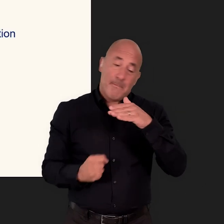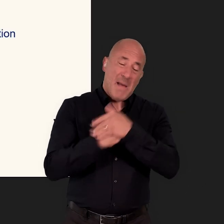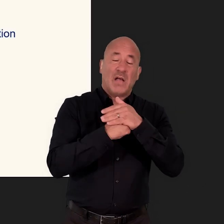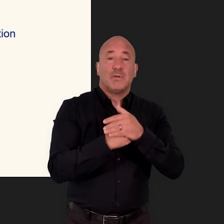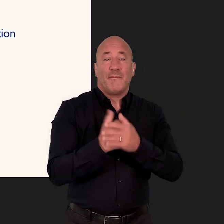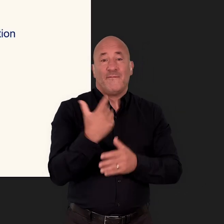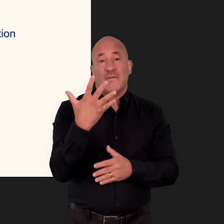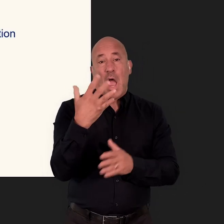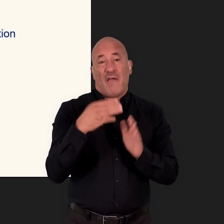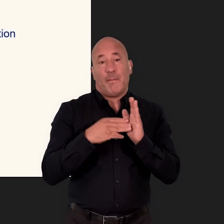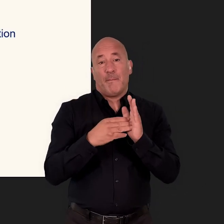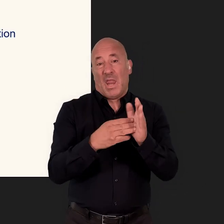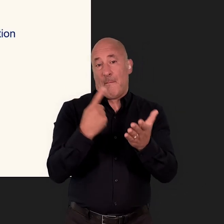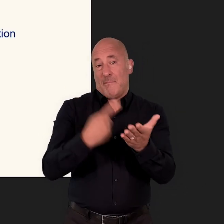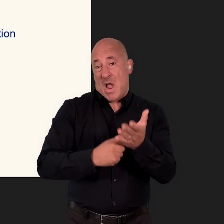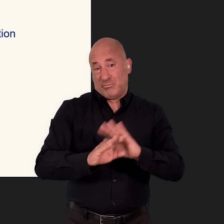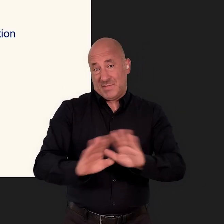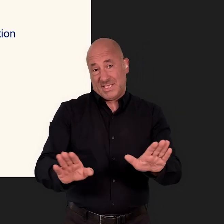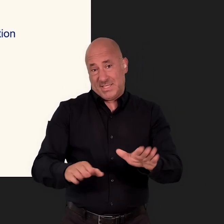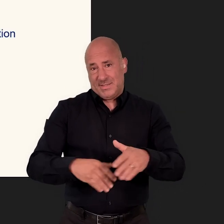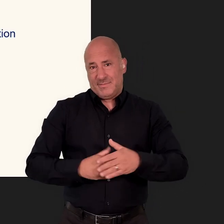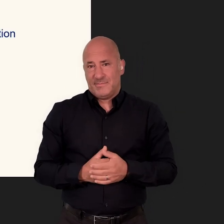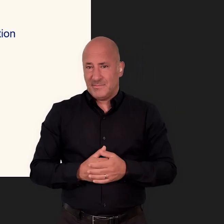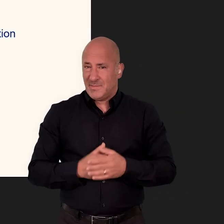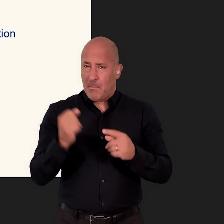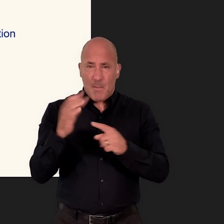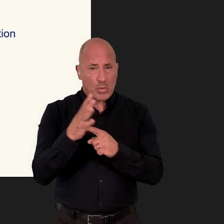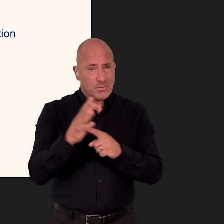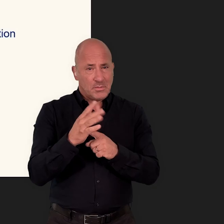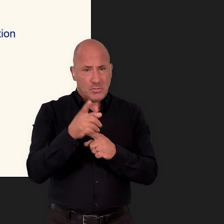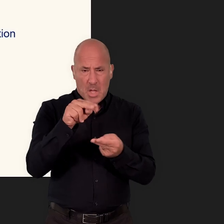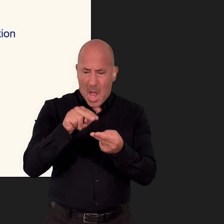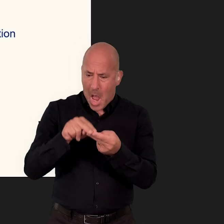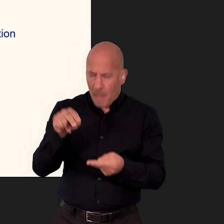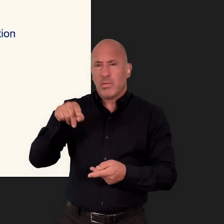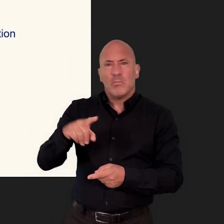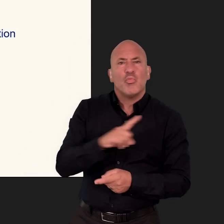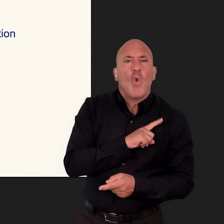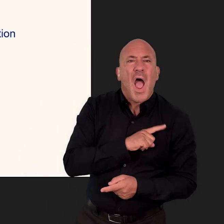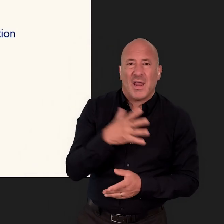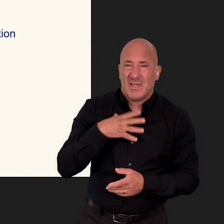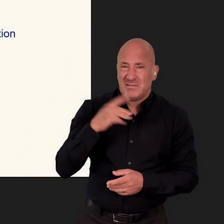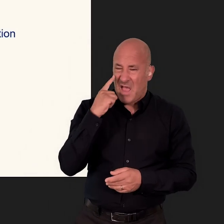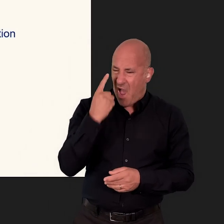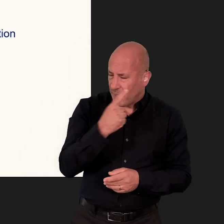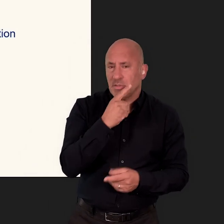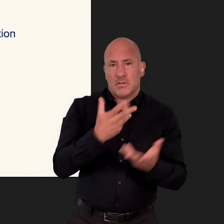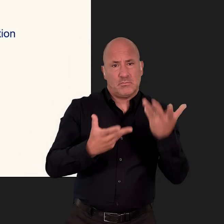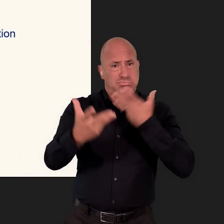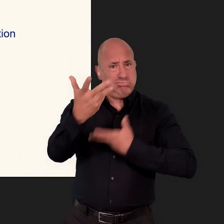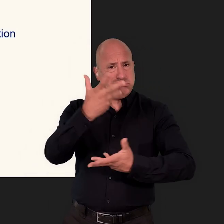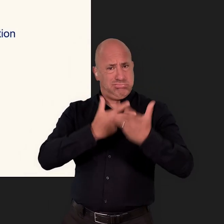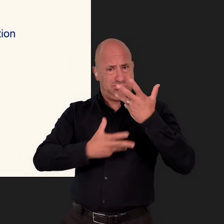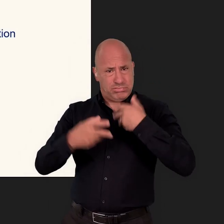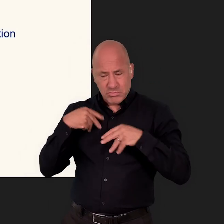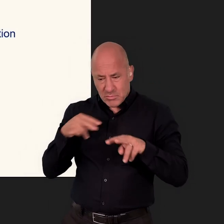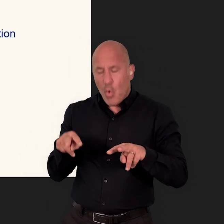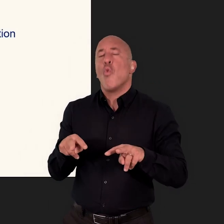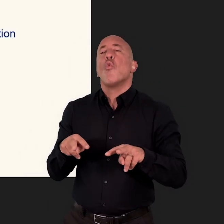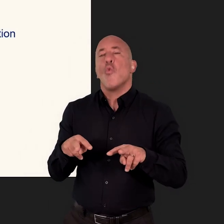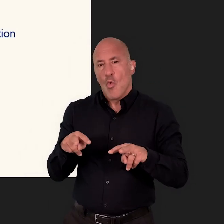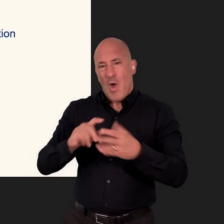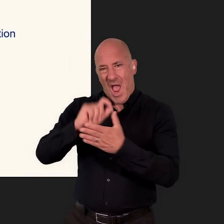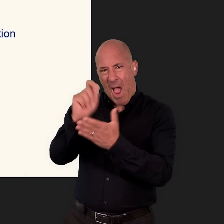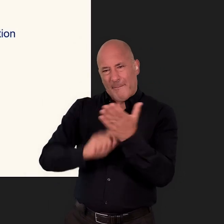exceed the £5 million maximum. It is essential that you provide evidence and demonstrate why the increase in costs